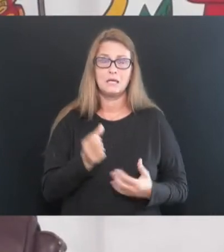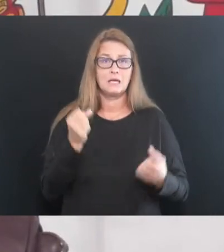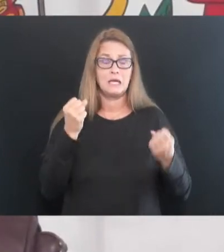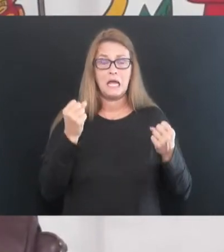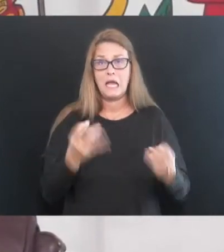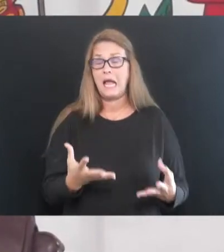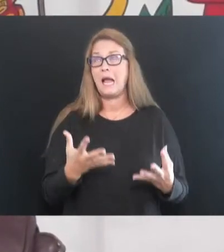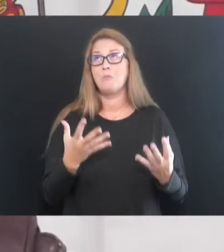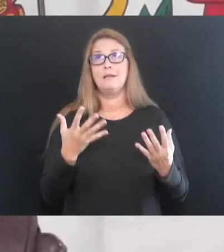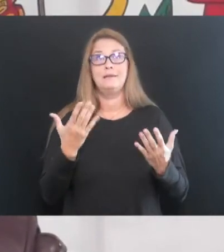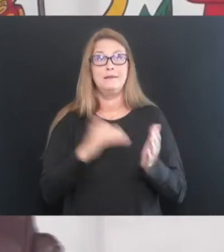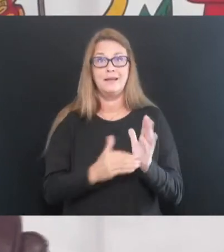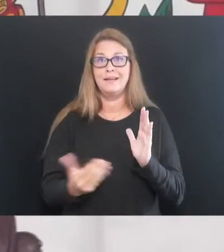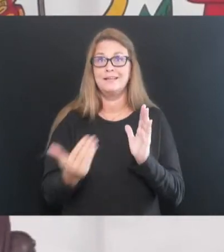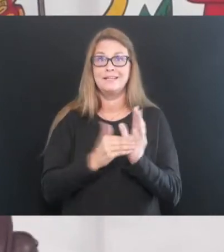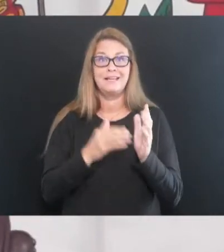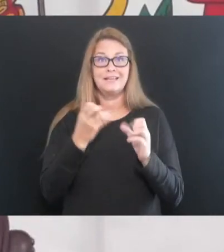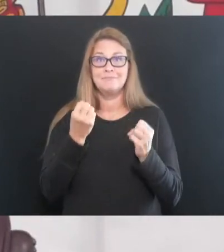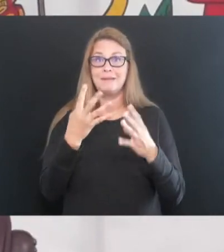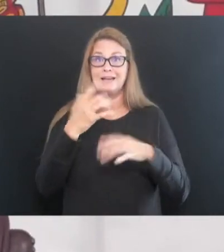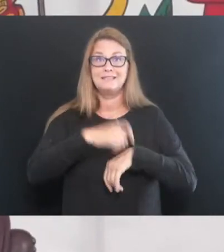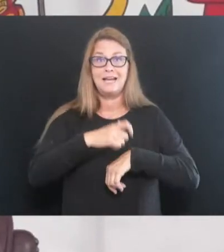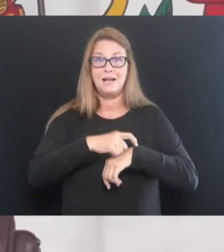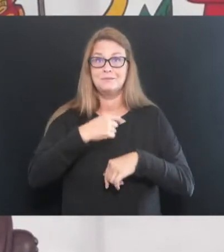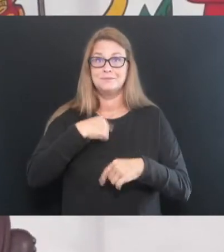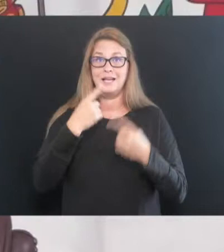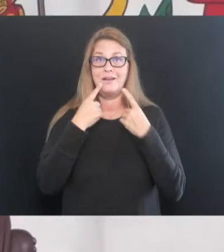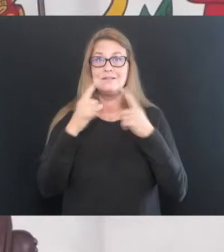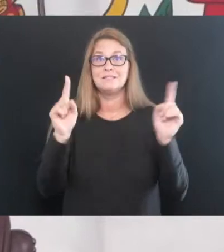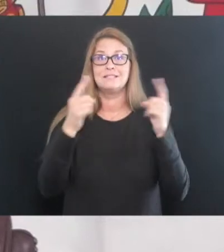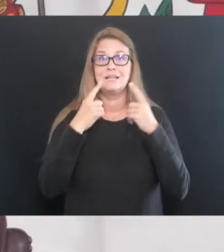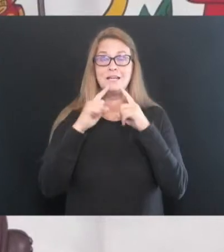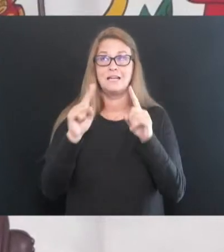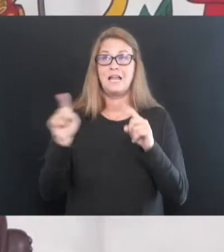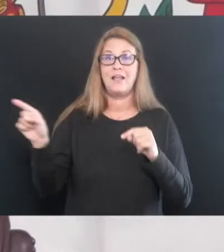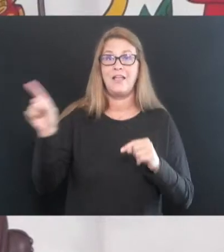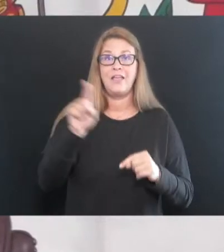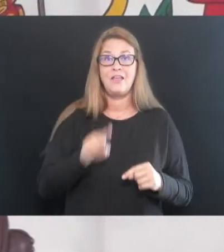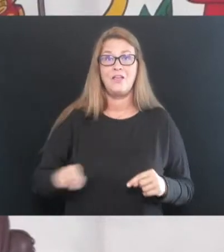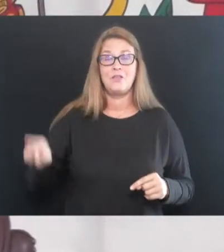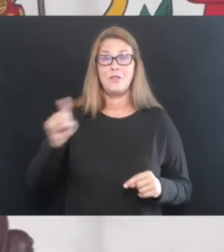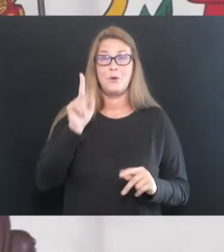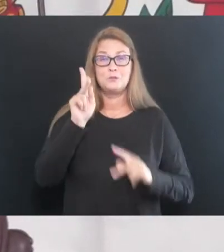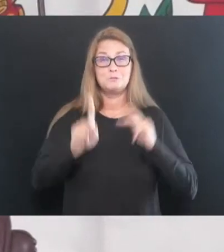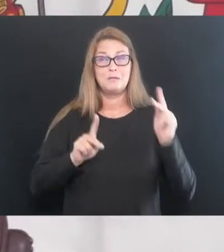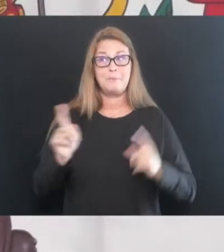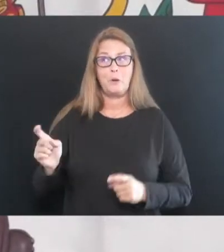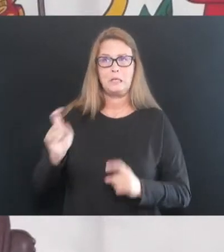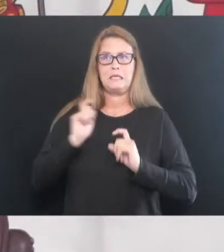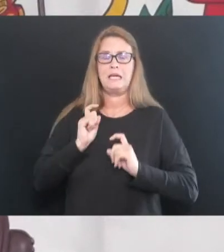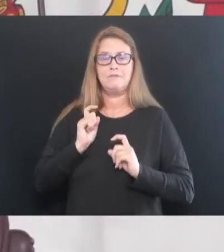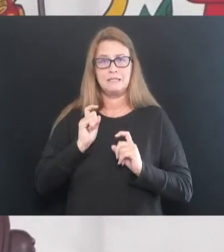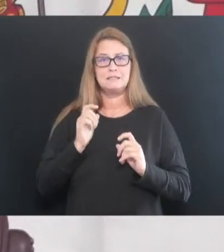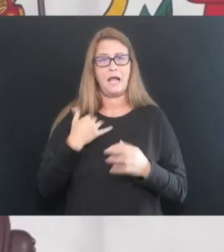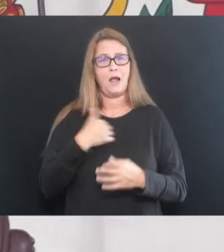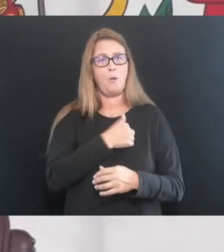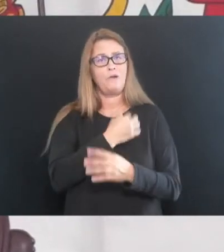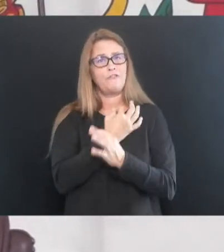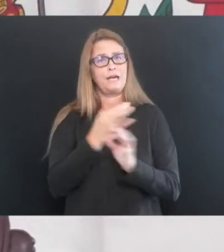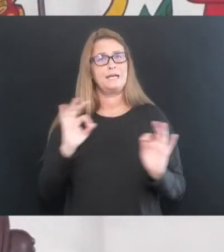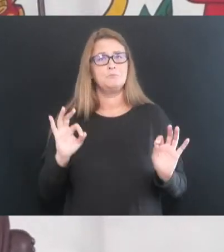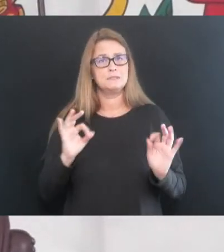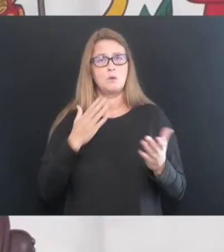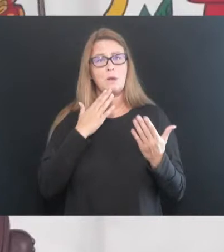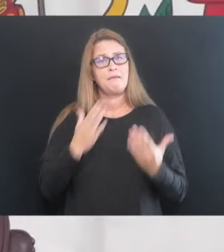I've said this, but those are the very people that have given us everything that we have. And we ought to try to help in any way, in every way we